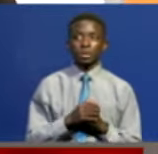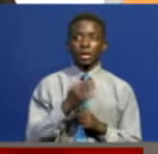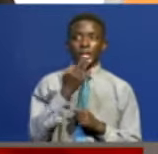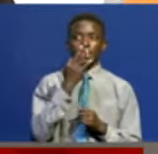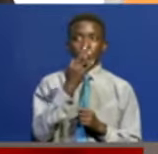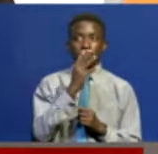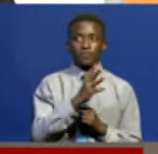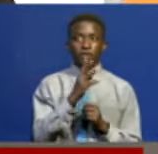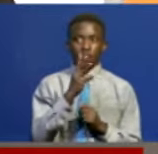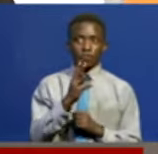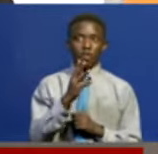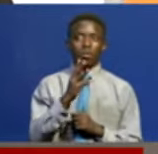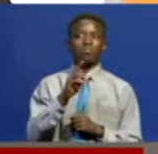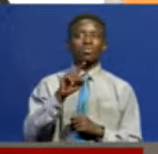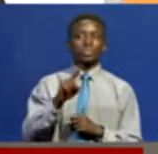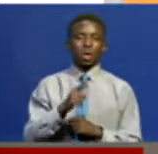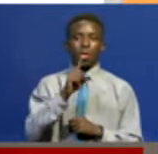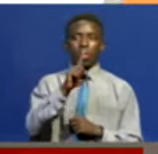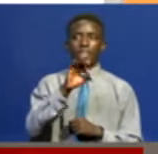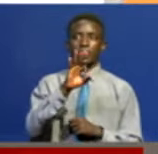344,130 reported cases with